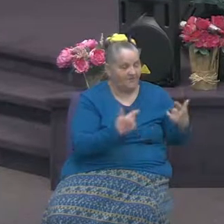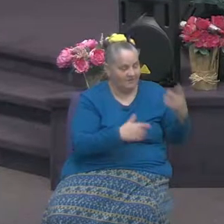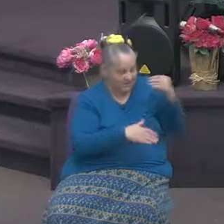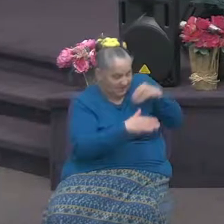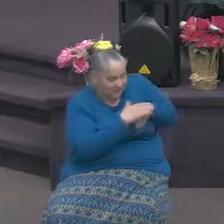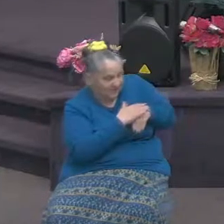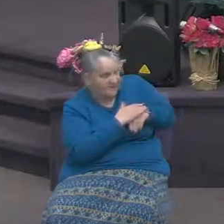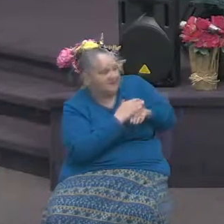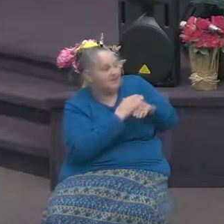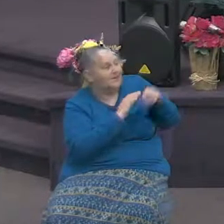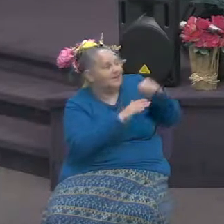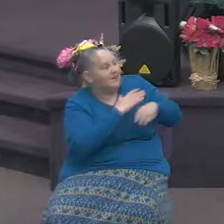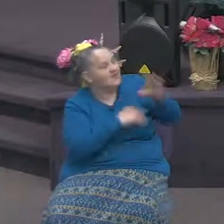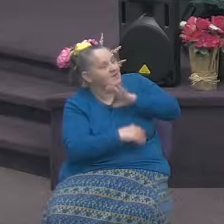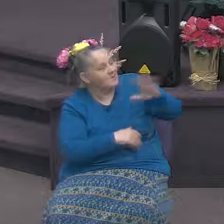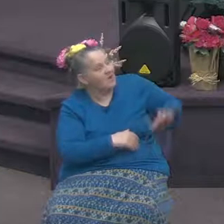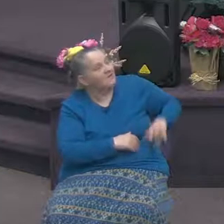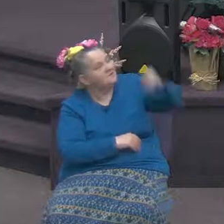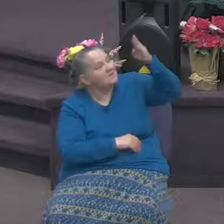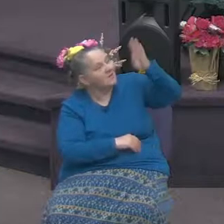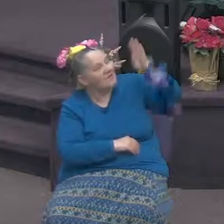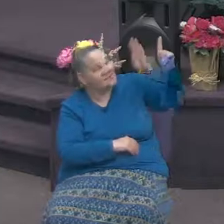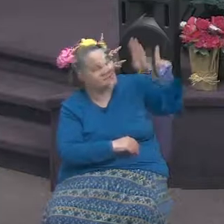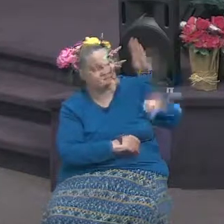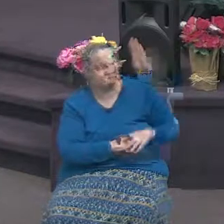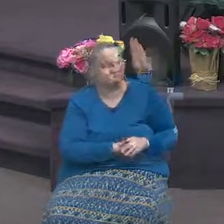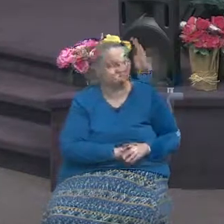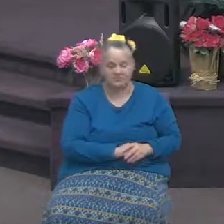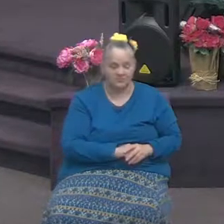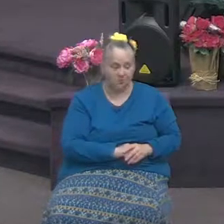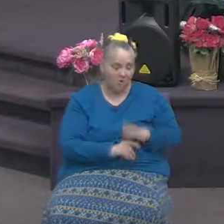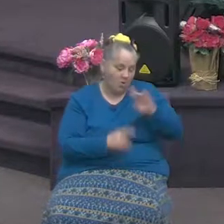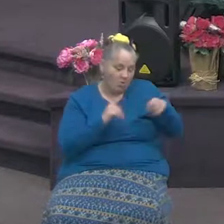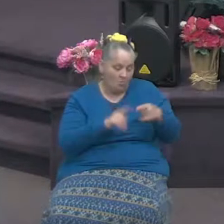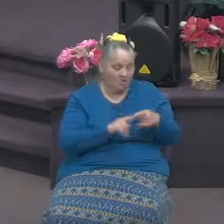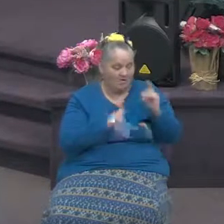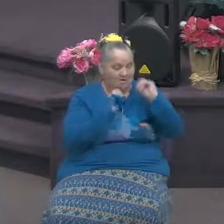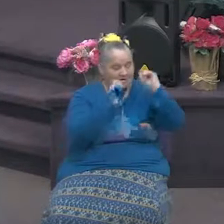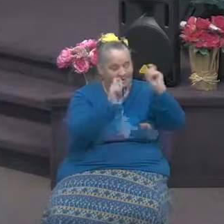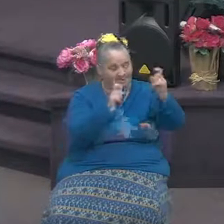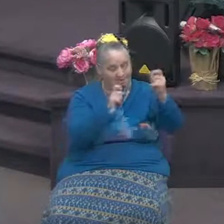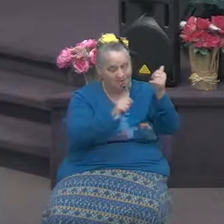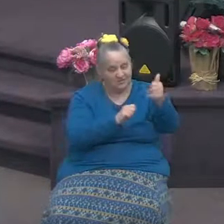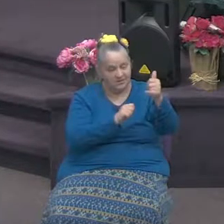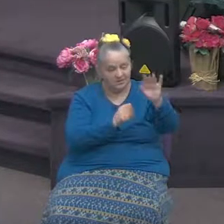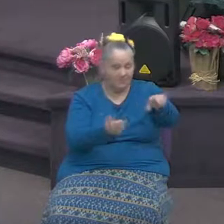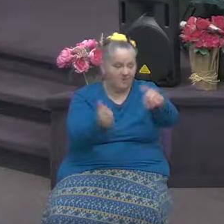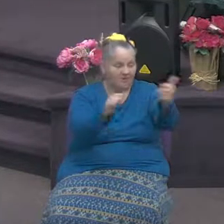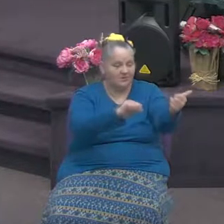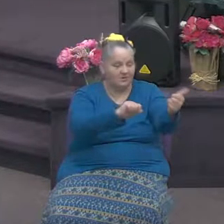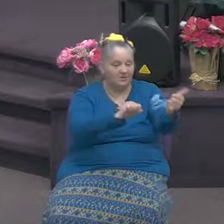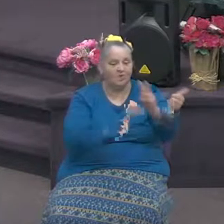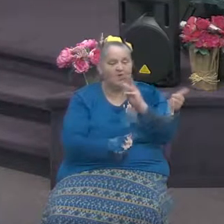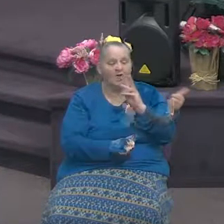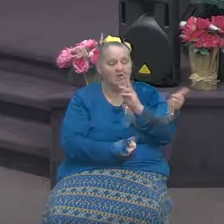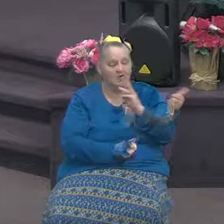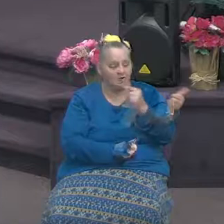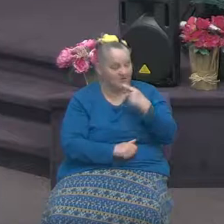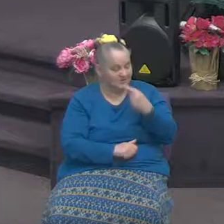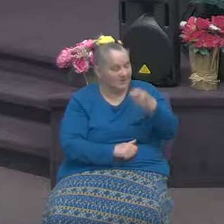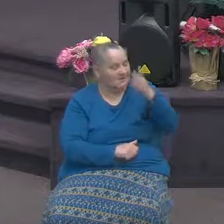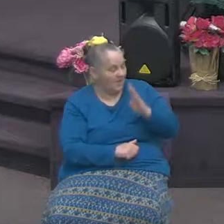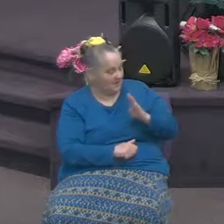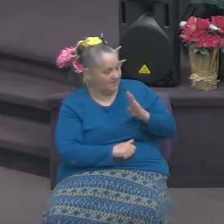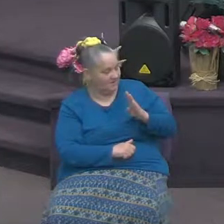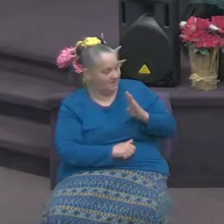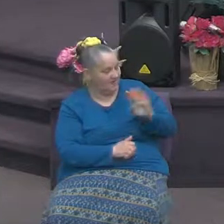hid with Christ and in God. You see, when you give yourself to baptism and go in that water, you are saying,